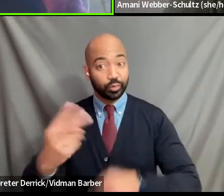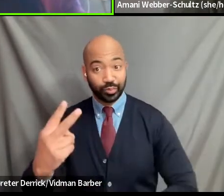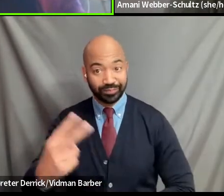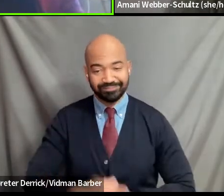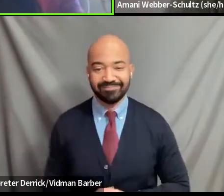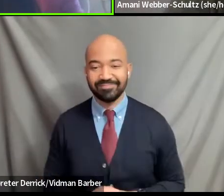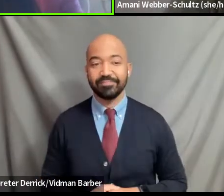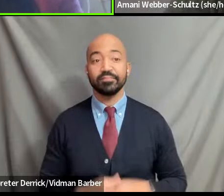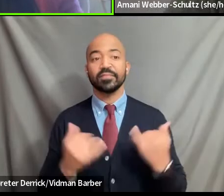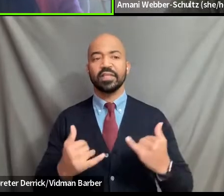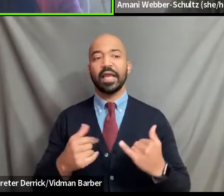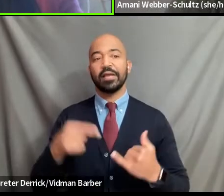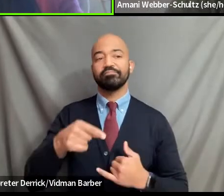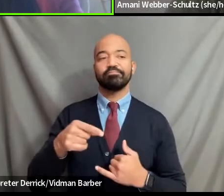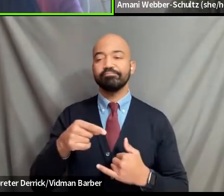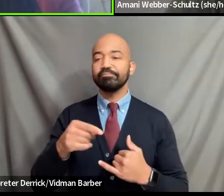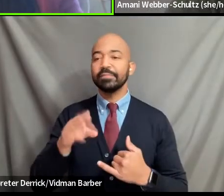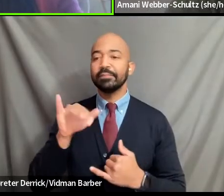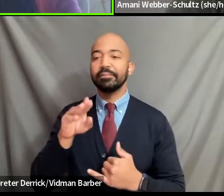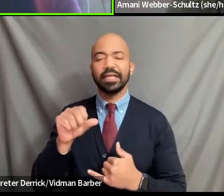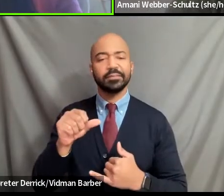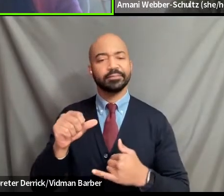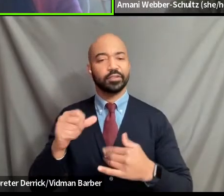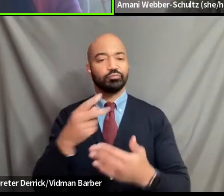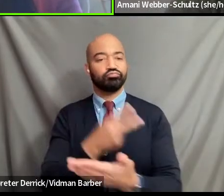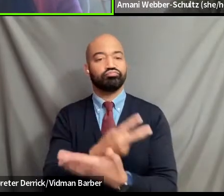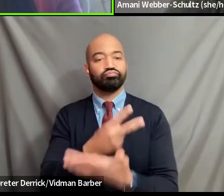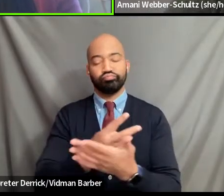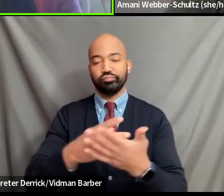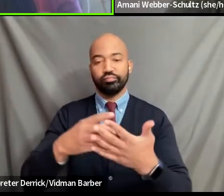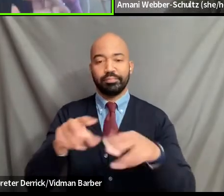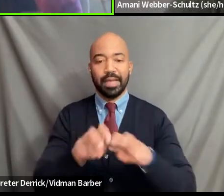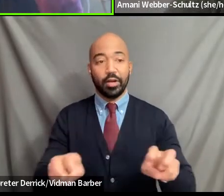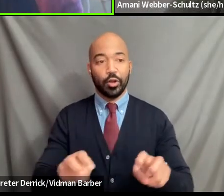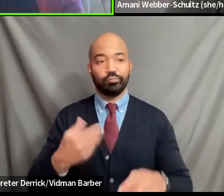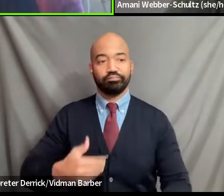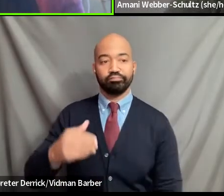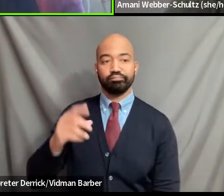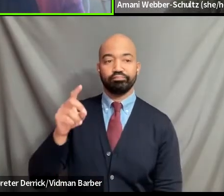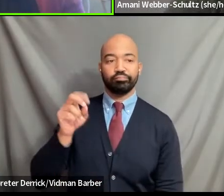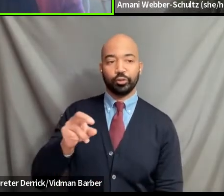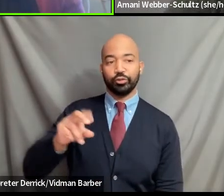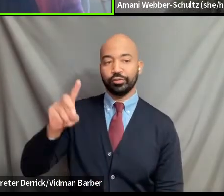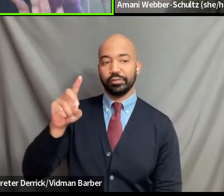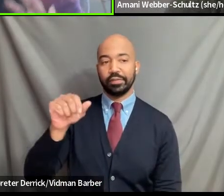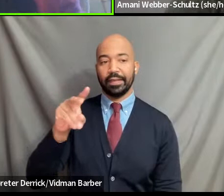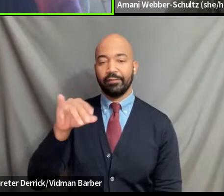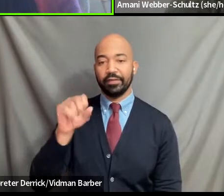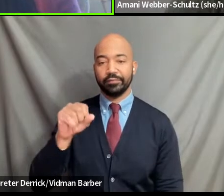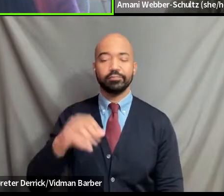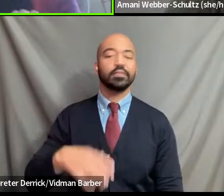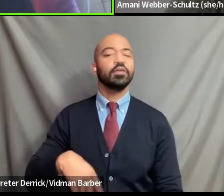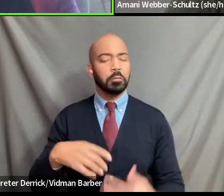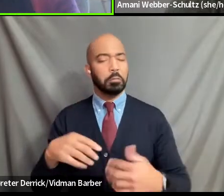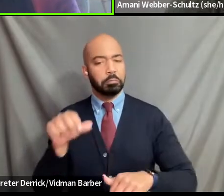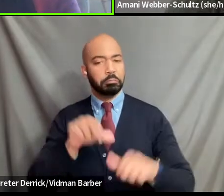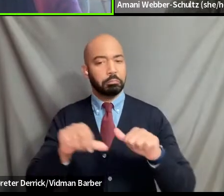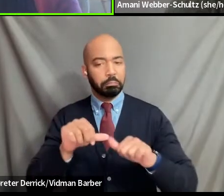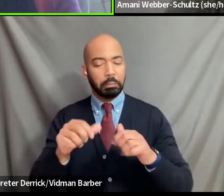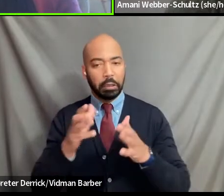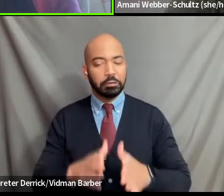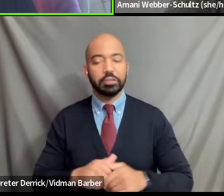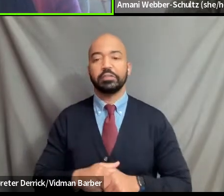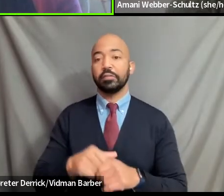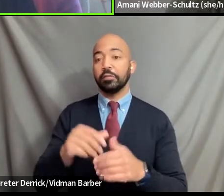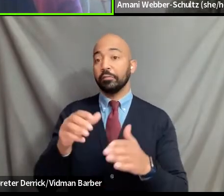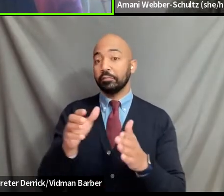the BIMS grad school panel. I'm Dr. Jeanette Davis. I am a marine microbiologist, children's science book author,